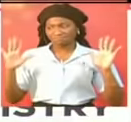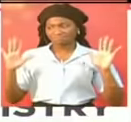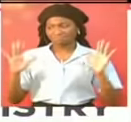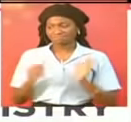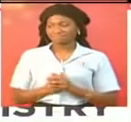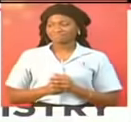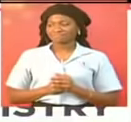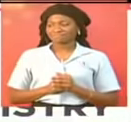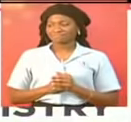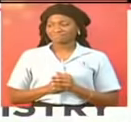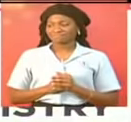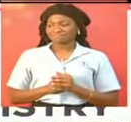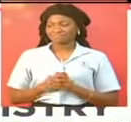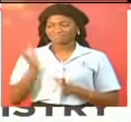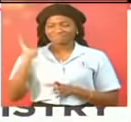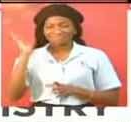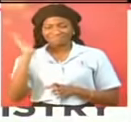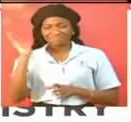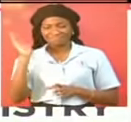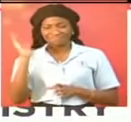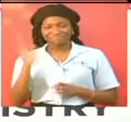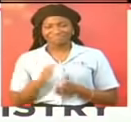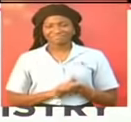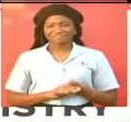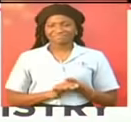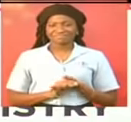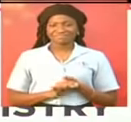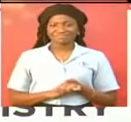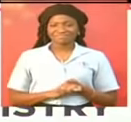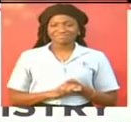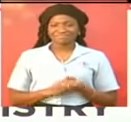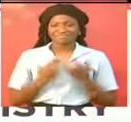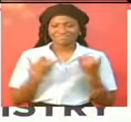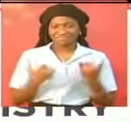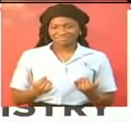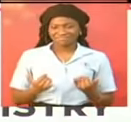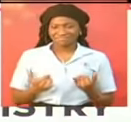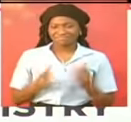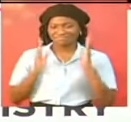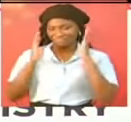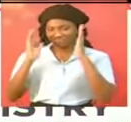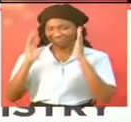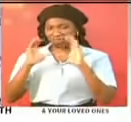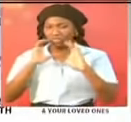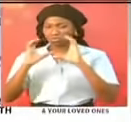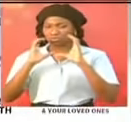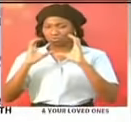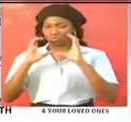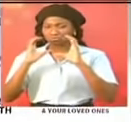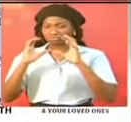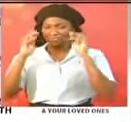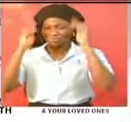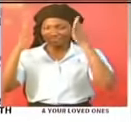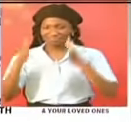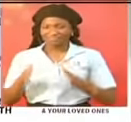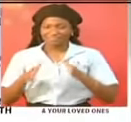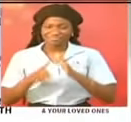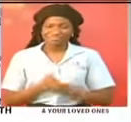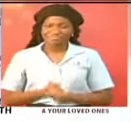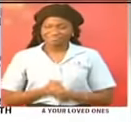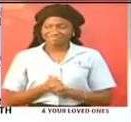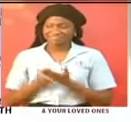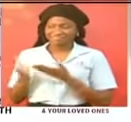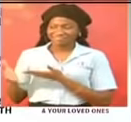my epidemiologic update. I'm going to turn you over to Al for the remainder of the updates. Thank you very much,